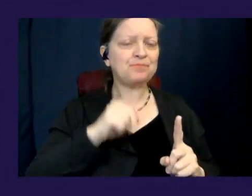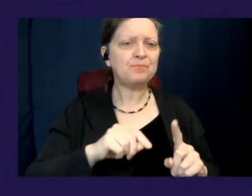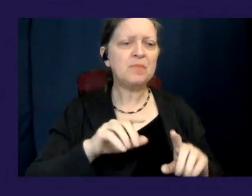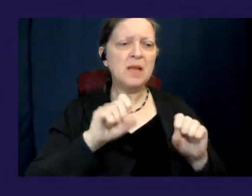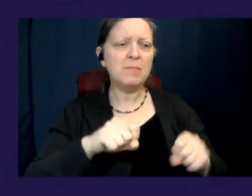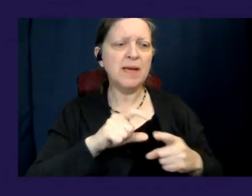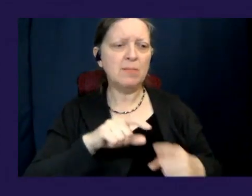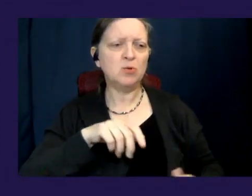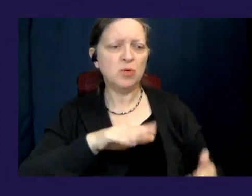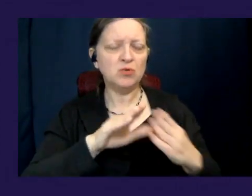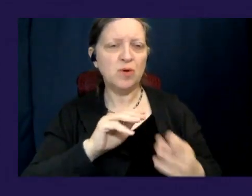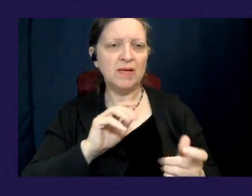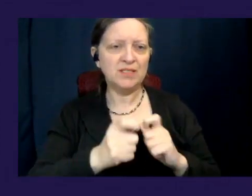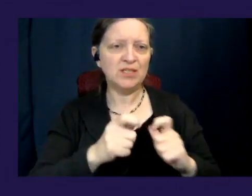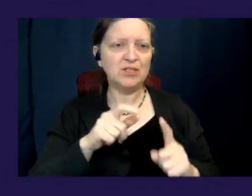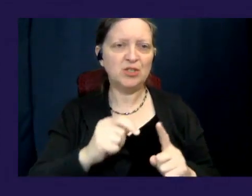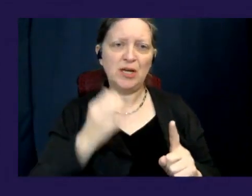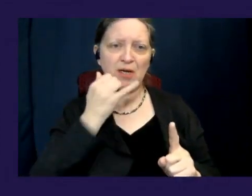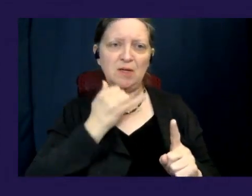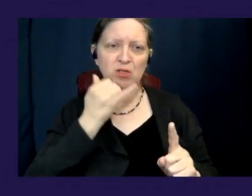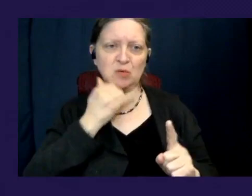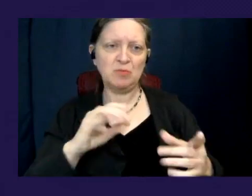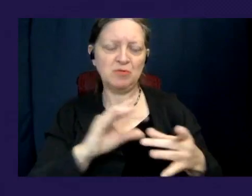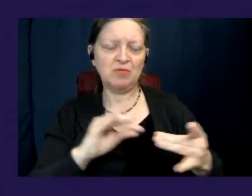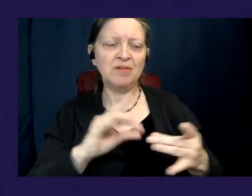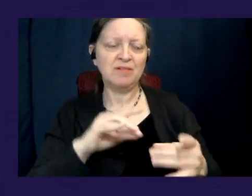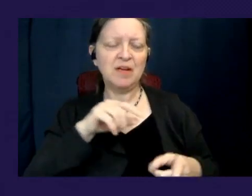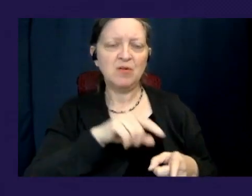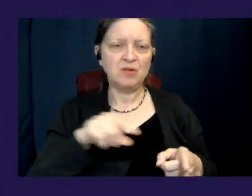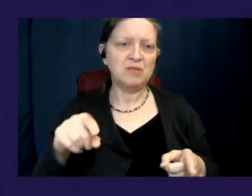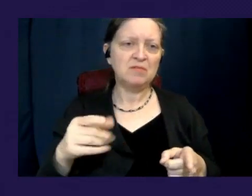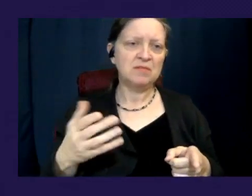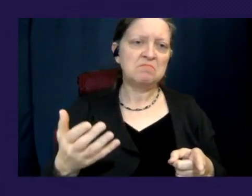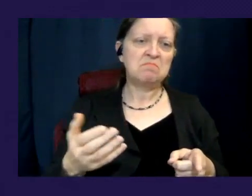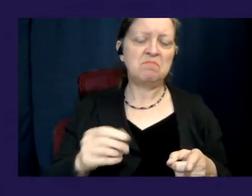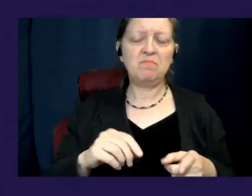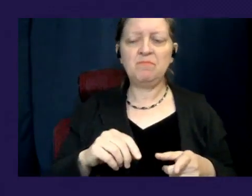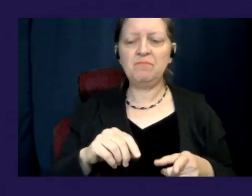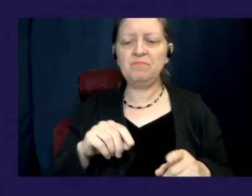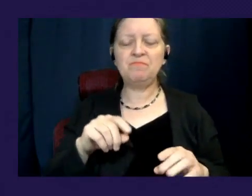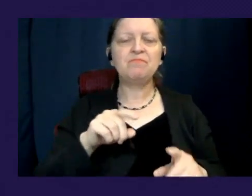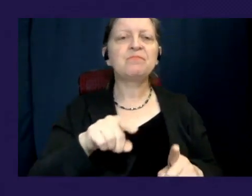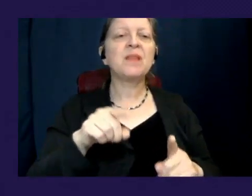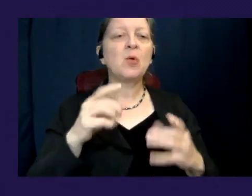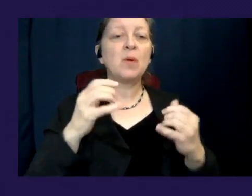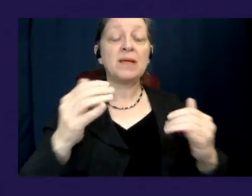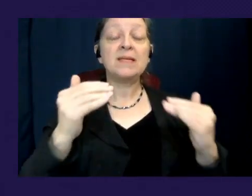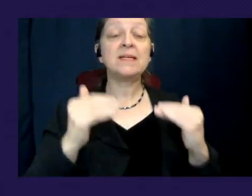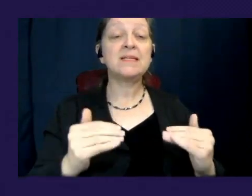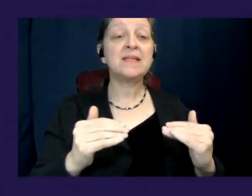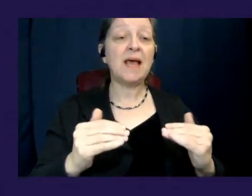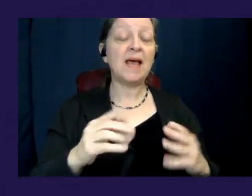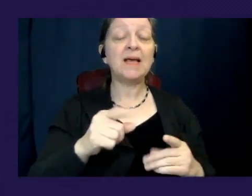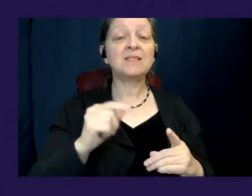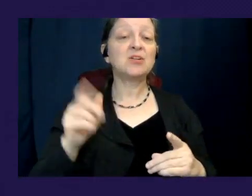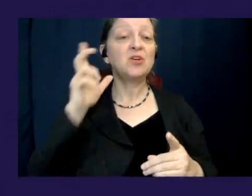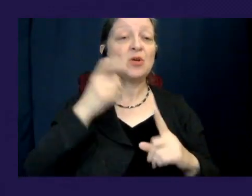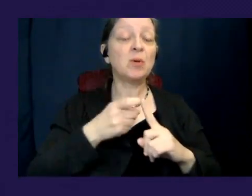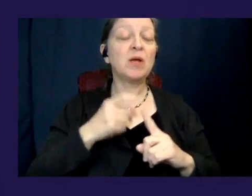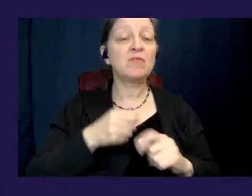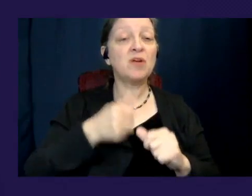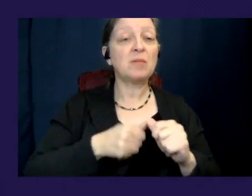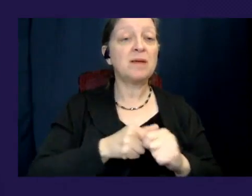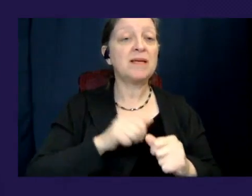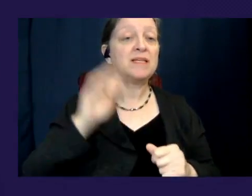So you don't have to take my word for it. So you'll hear next in 5 minutes inspirational chunks from the following speakers, followed by a